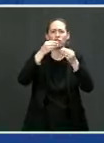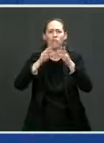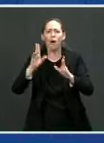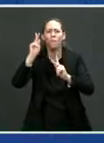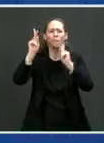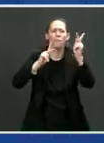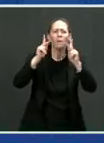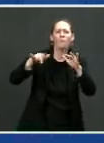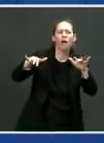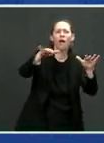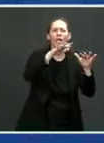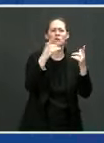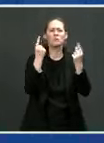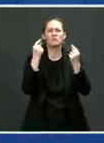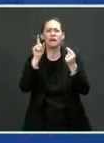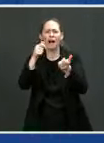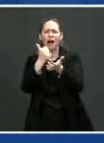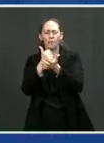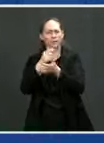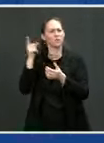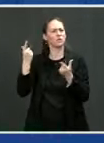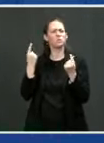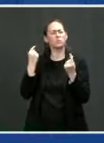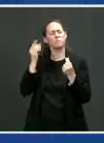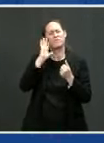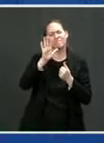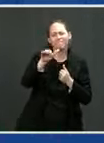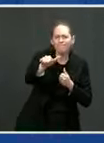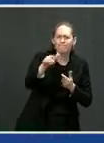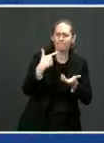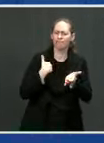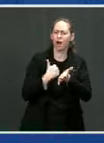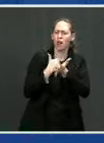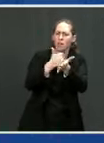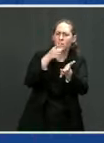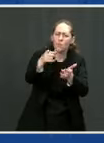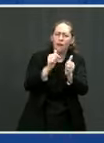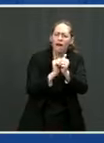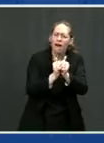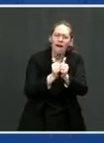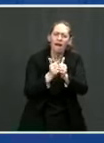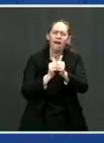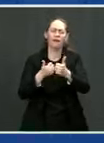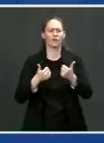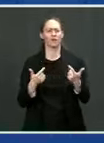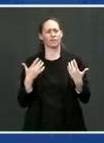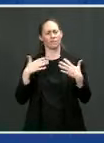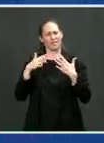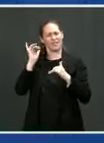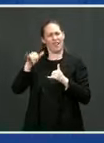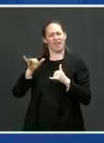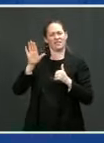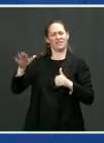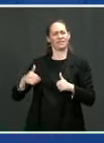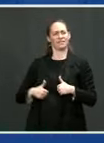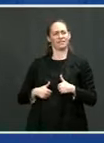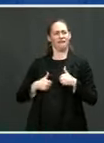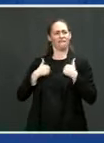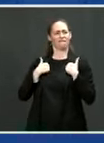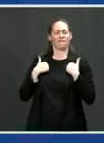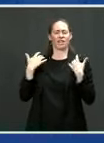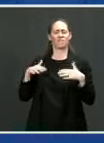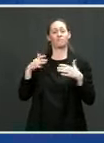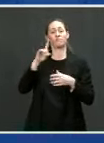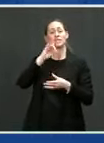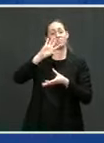say. "How can I help?" Summing up his life's mission in those four simple